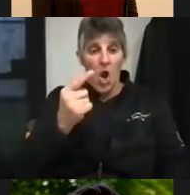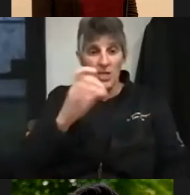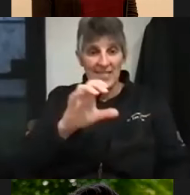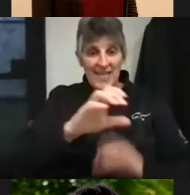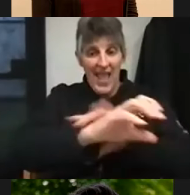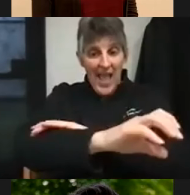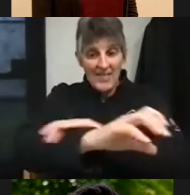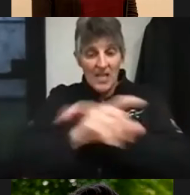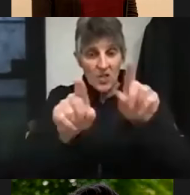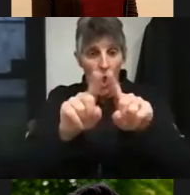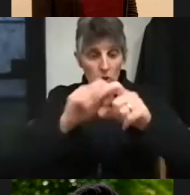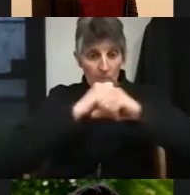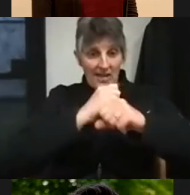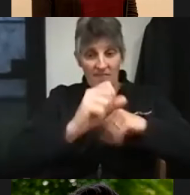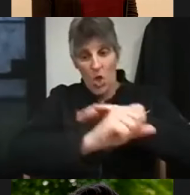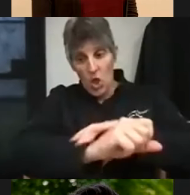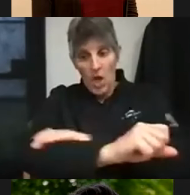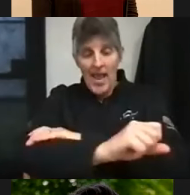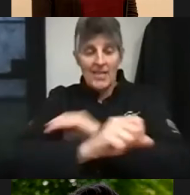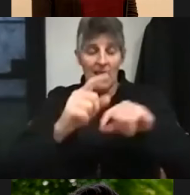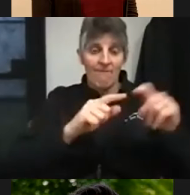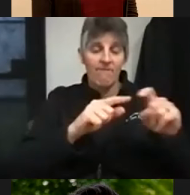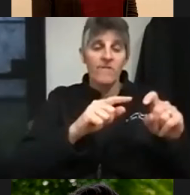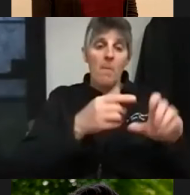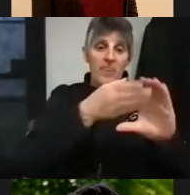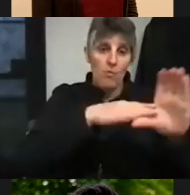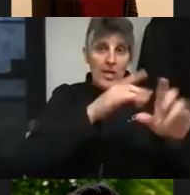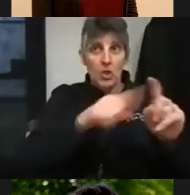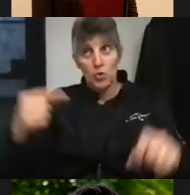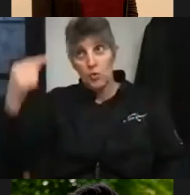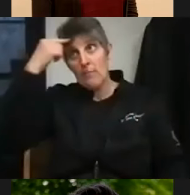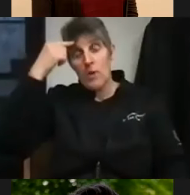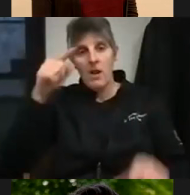are protected. The long axon projection from the retina to the brain, they're also protected.